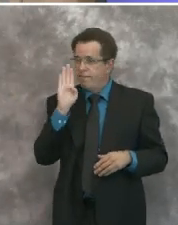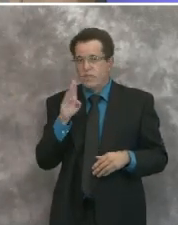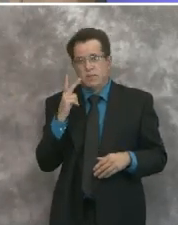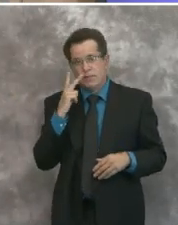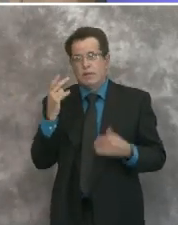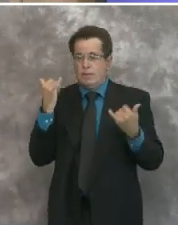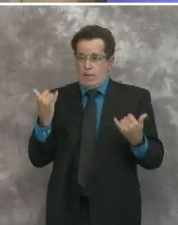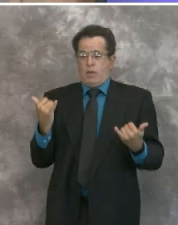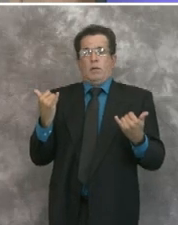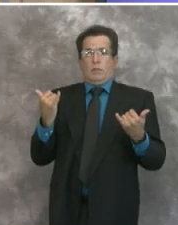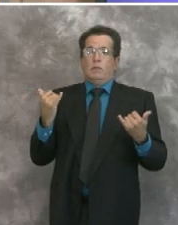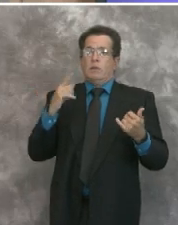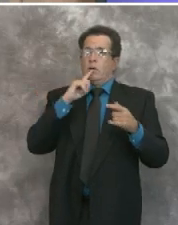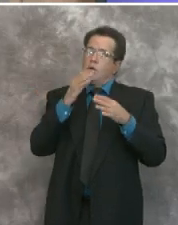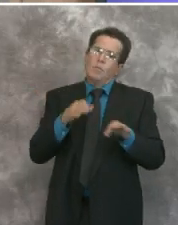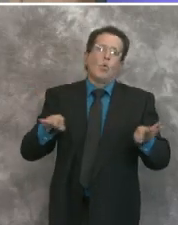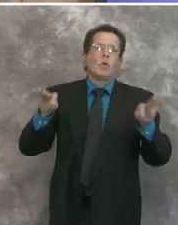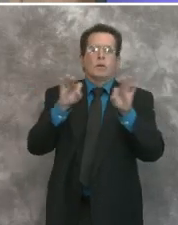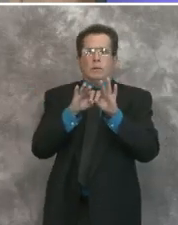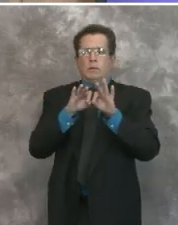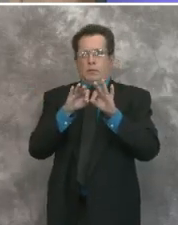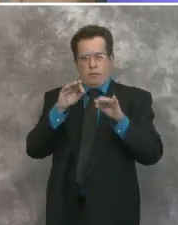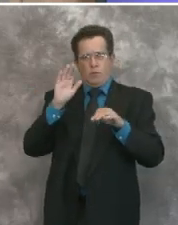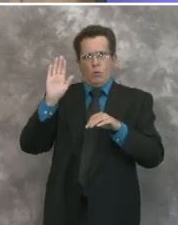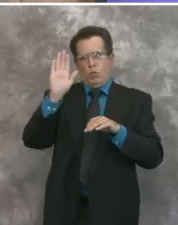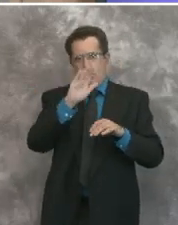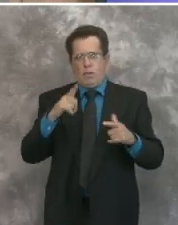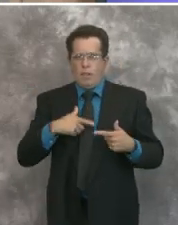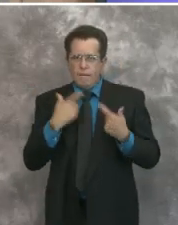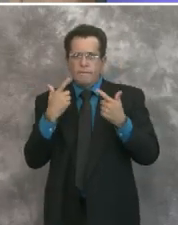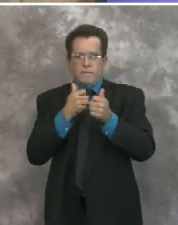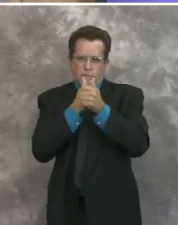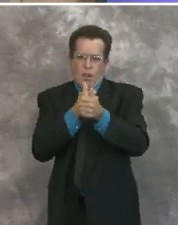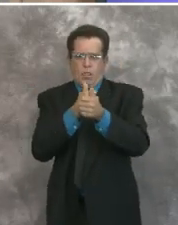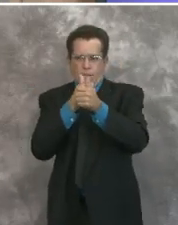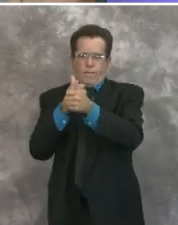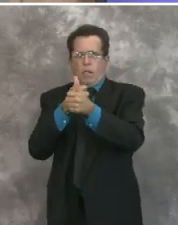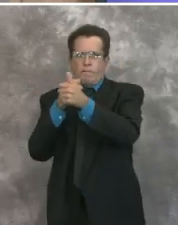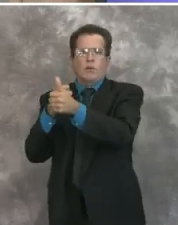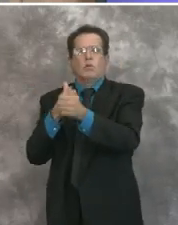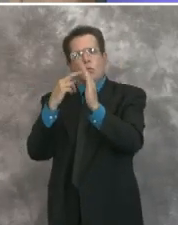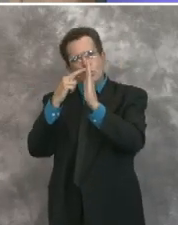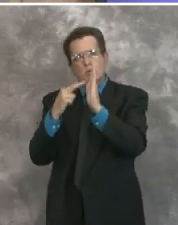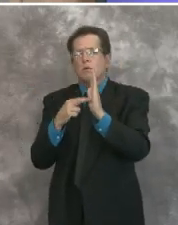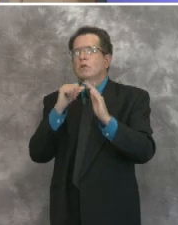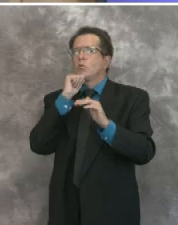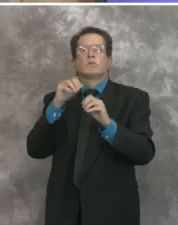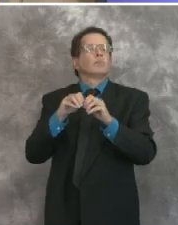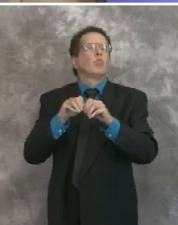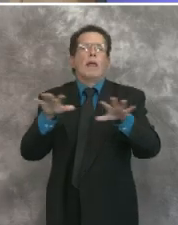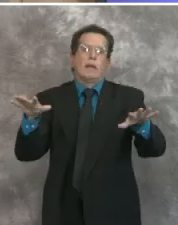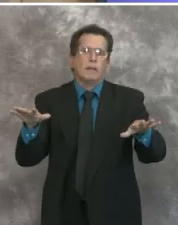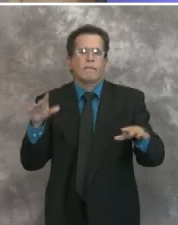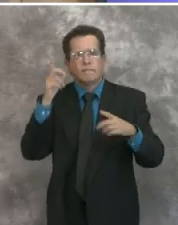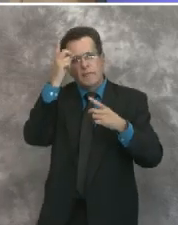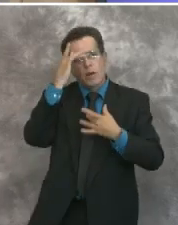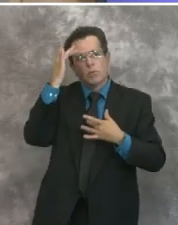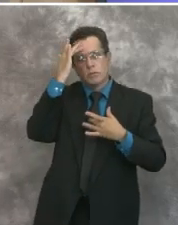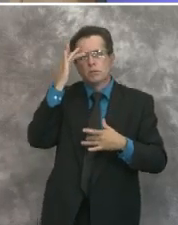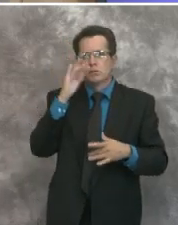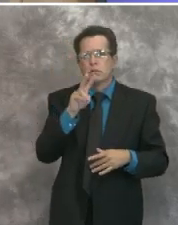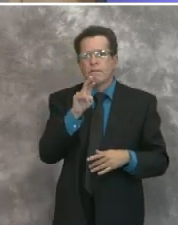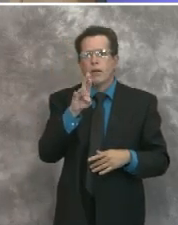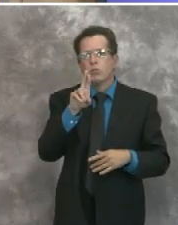is foundational to the daily blocking and tackling of trying to limit the spread of coronavirus moving forward. All right. Thank you,